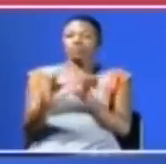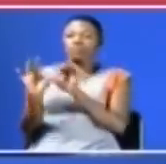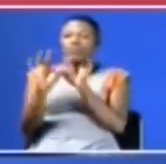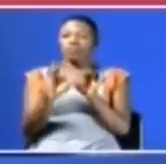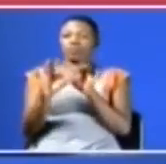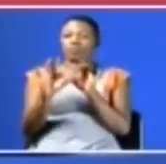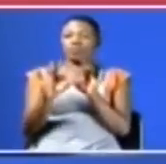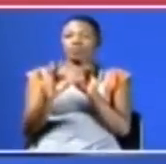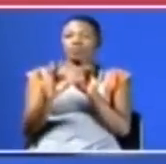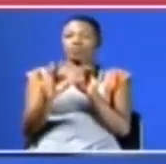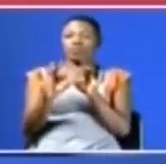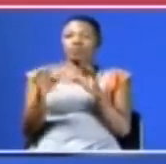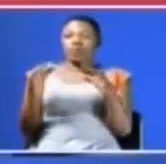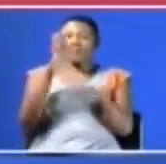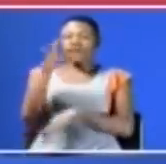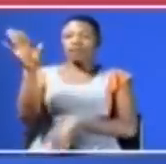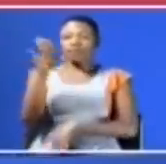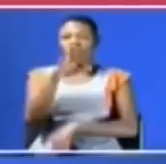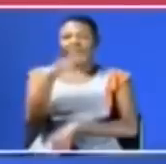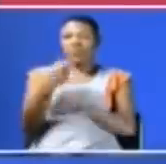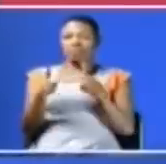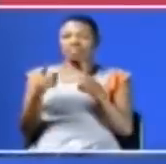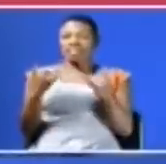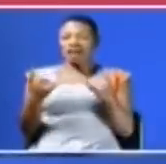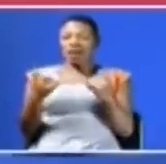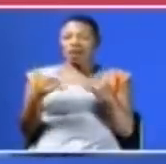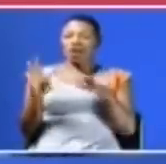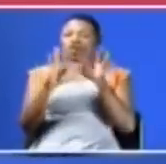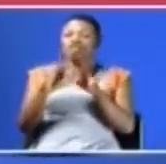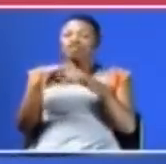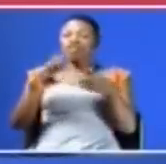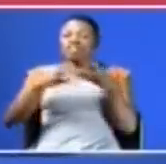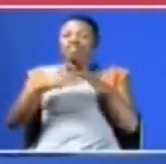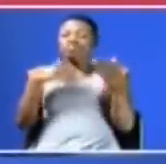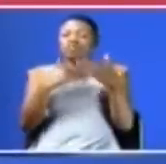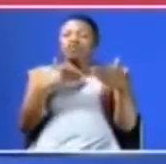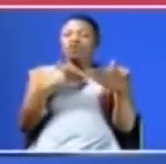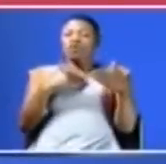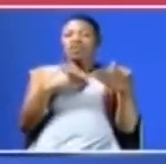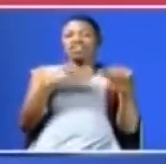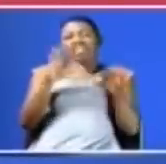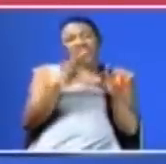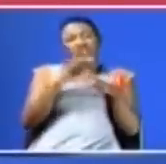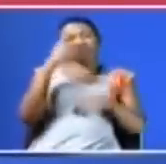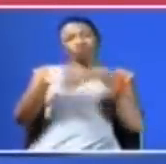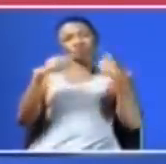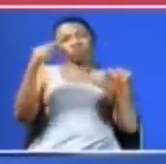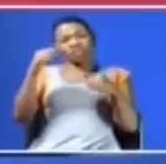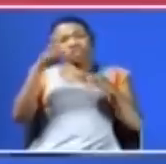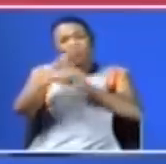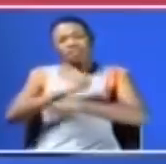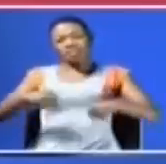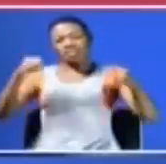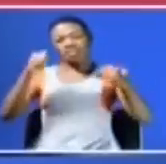The situation which you have a coalition formed before the election to win the presidency, and then